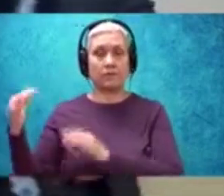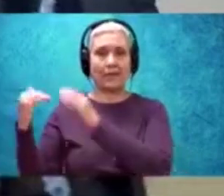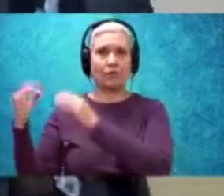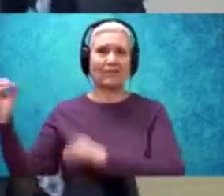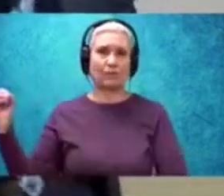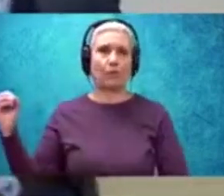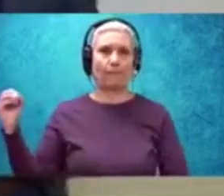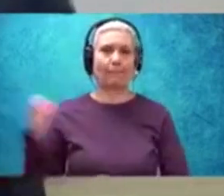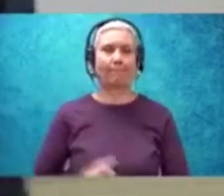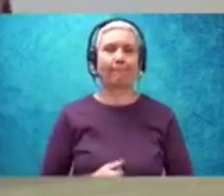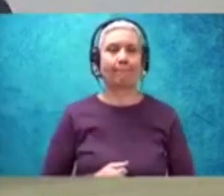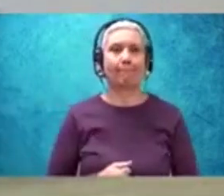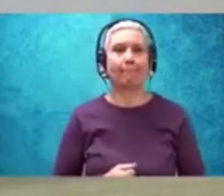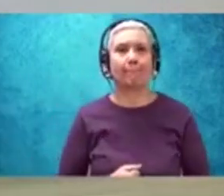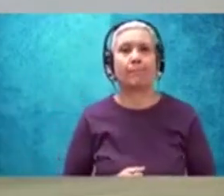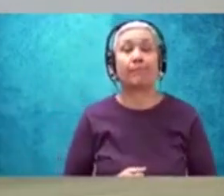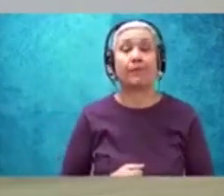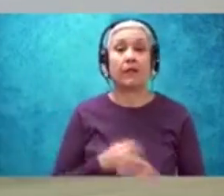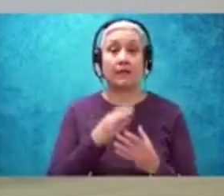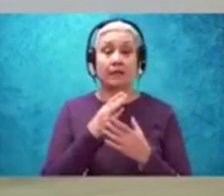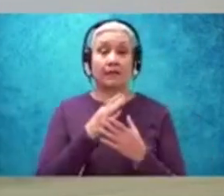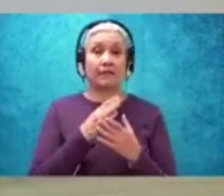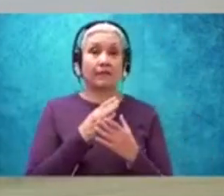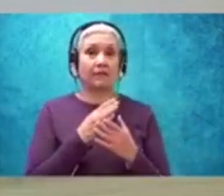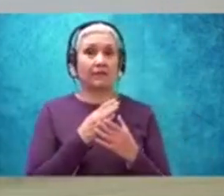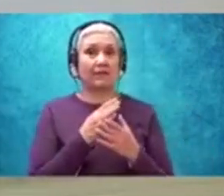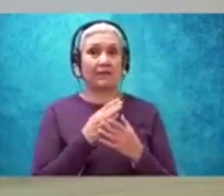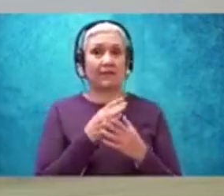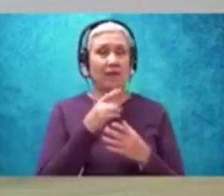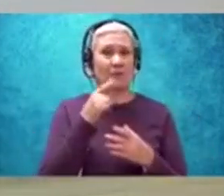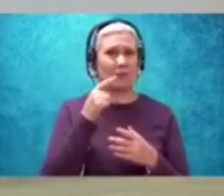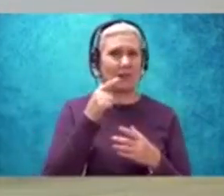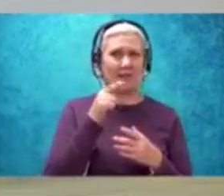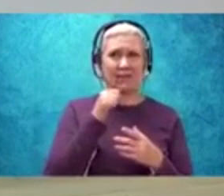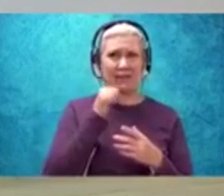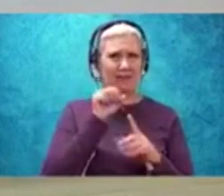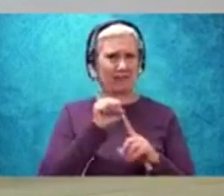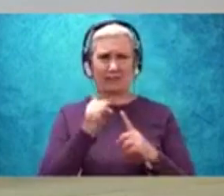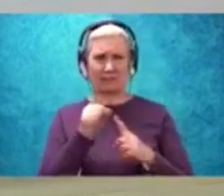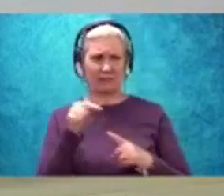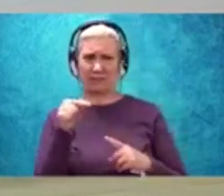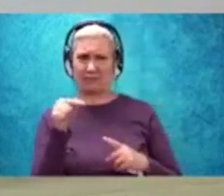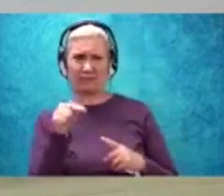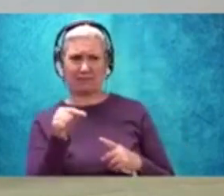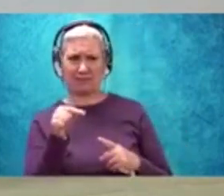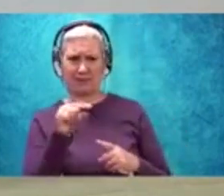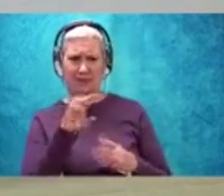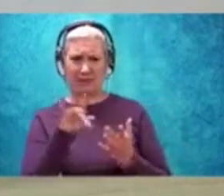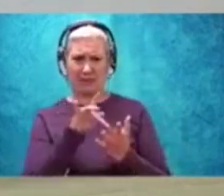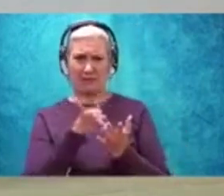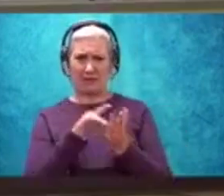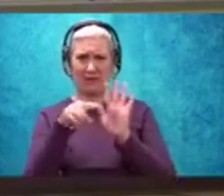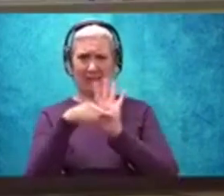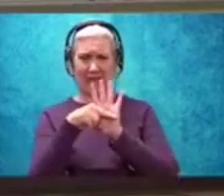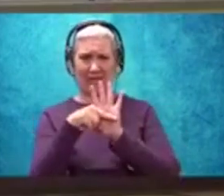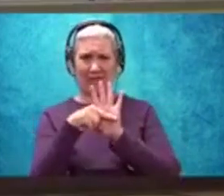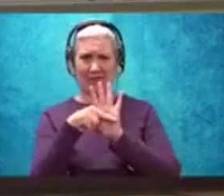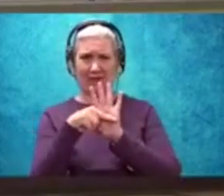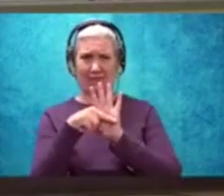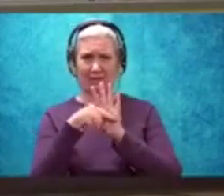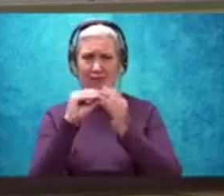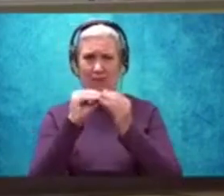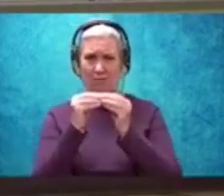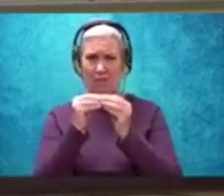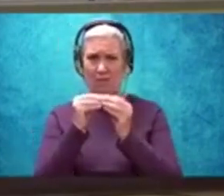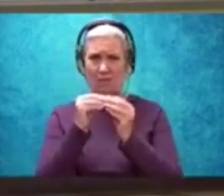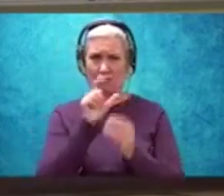0. Now, some of you might be thinking, well, we haven't looked at a situation where this middle term is negative. But does